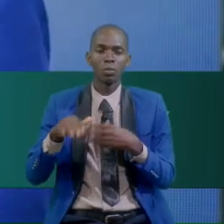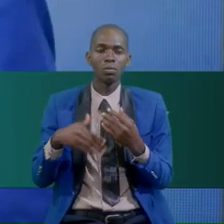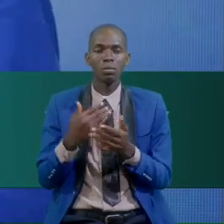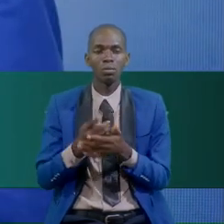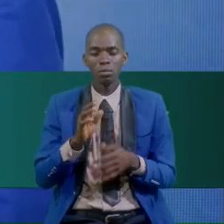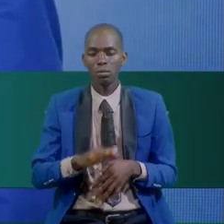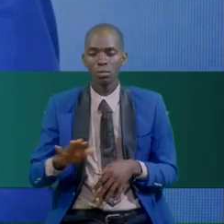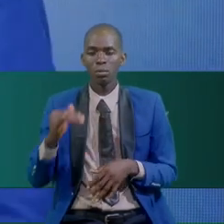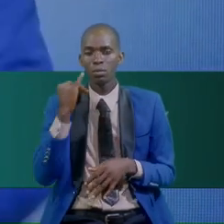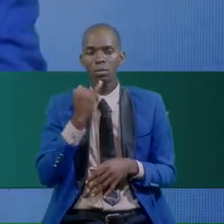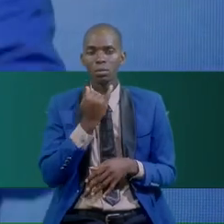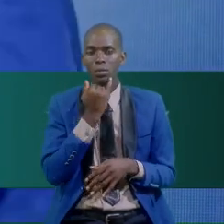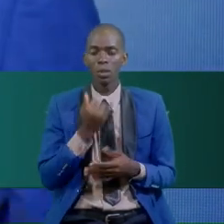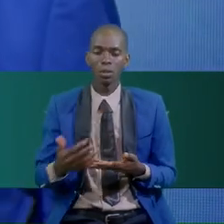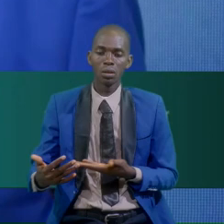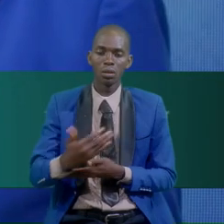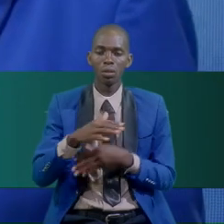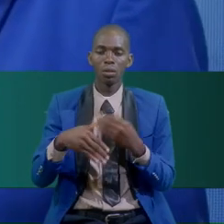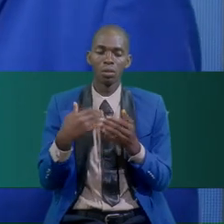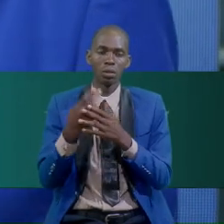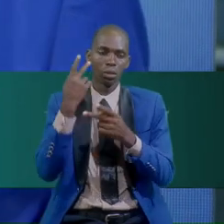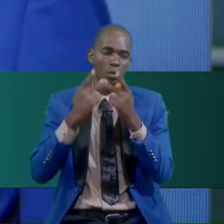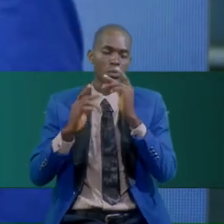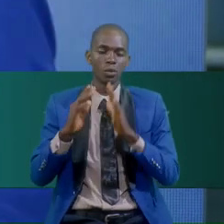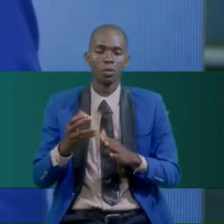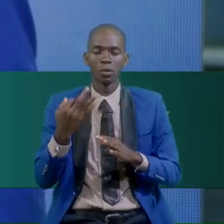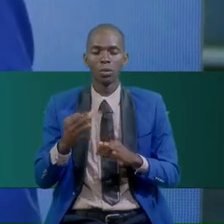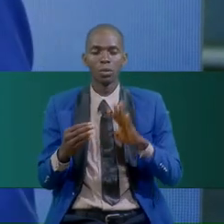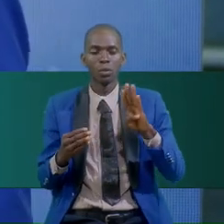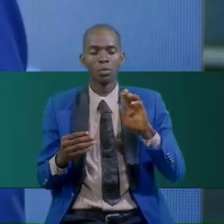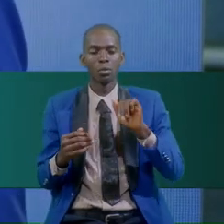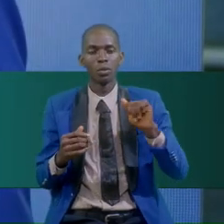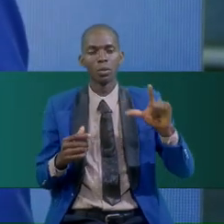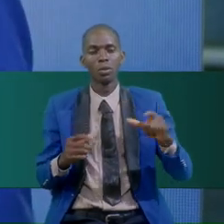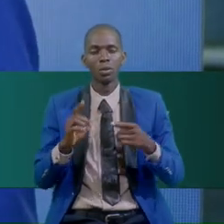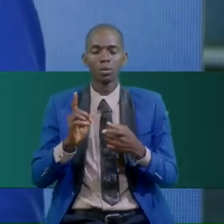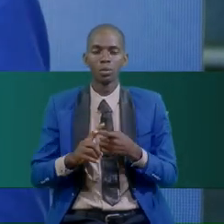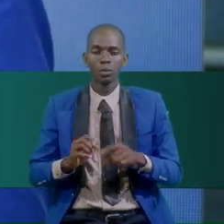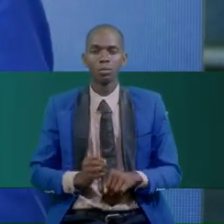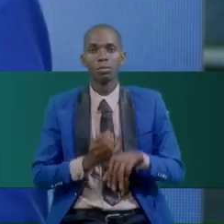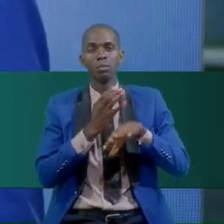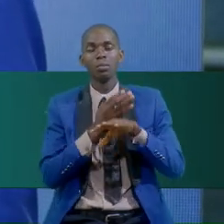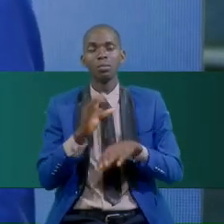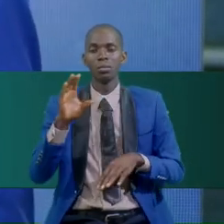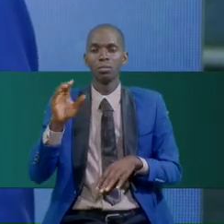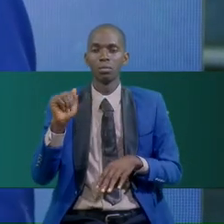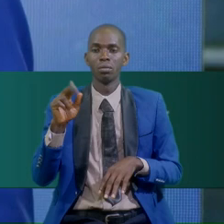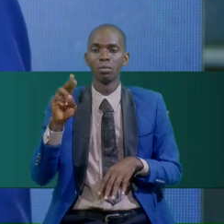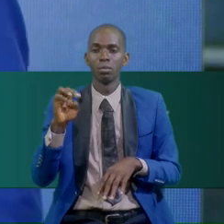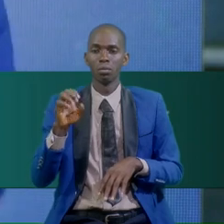unto Mount Carmel." Verse 21. "And Elijah came unto all the